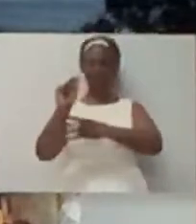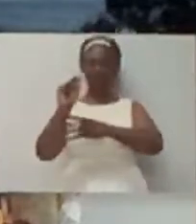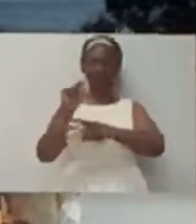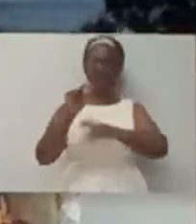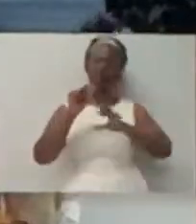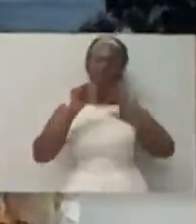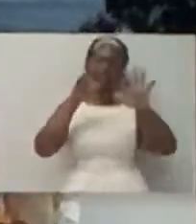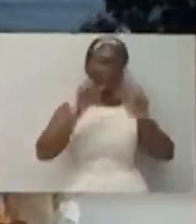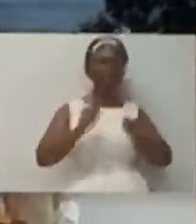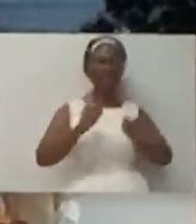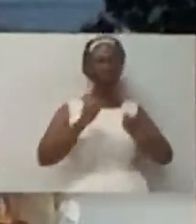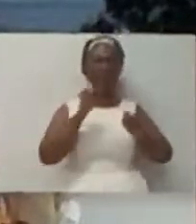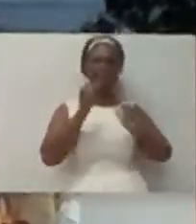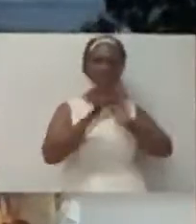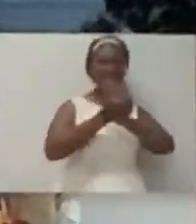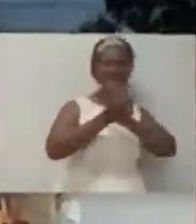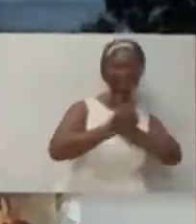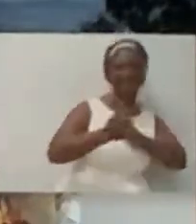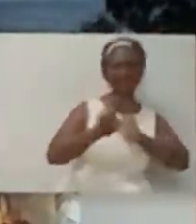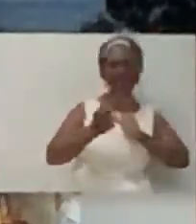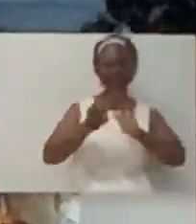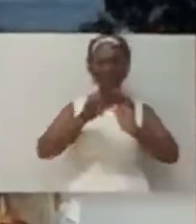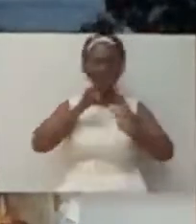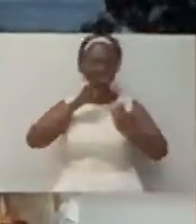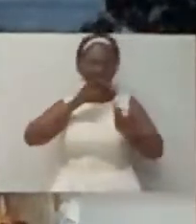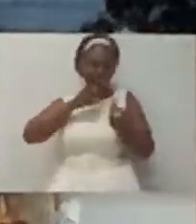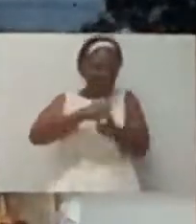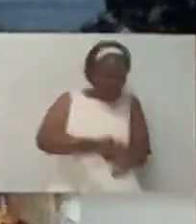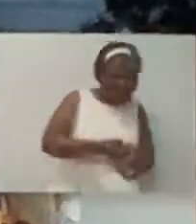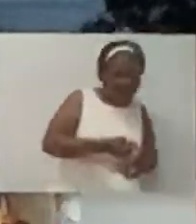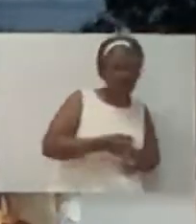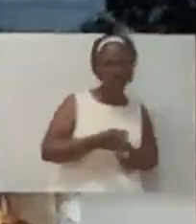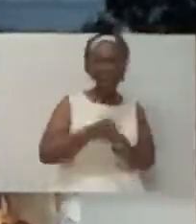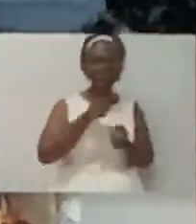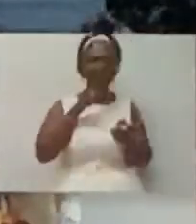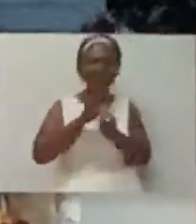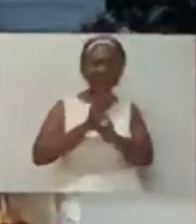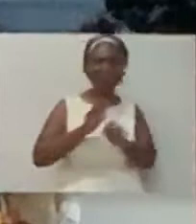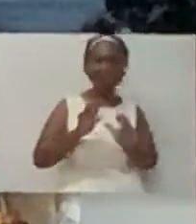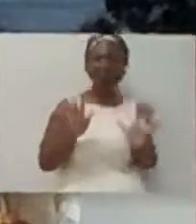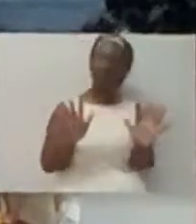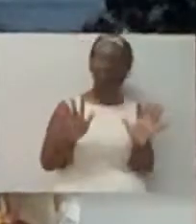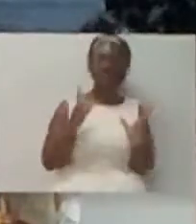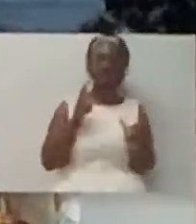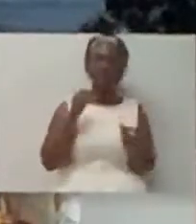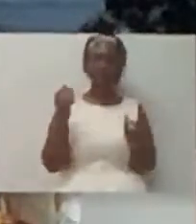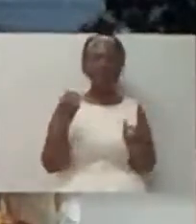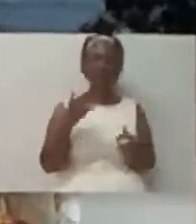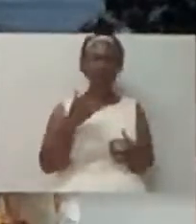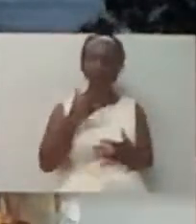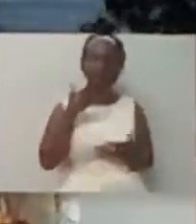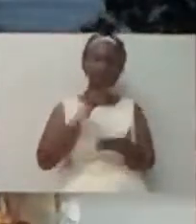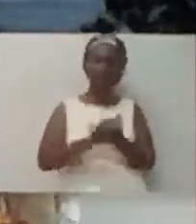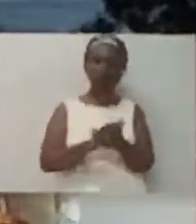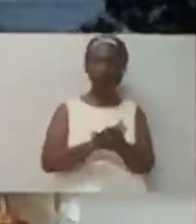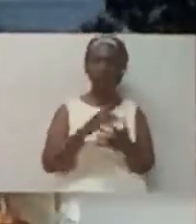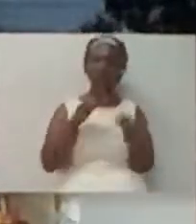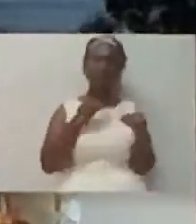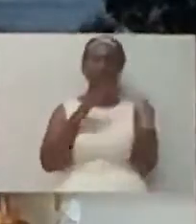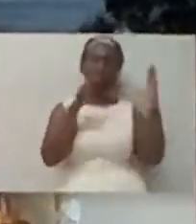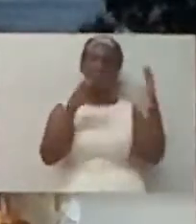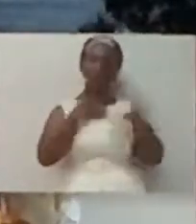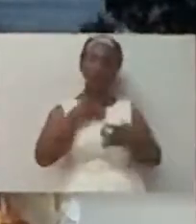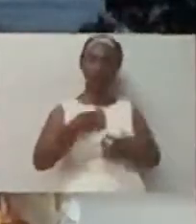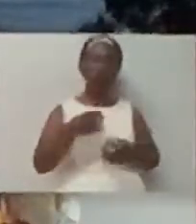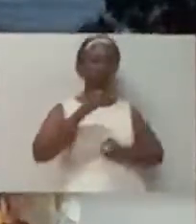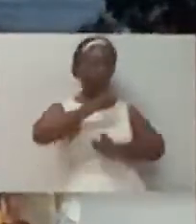great potential, talent, and dedication. Our perseverance through this tough time has only proven this belief, and I wish this special